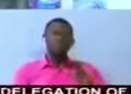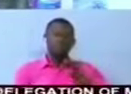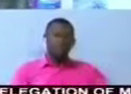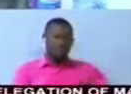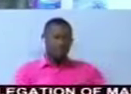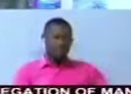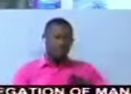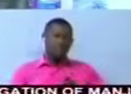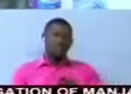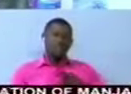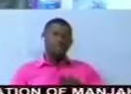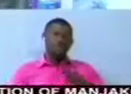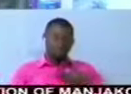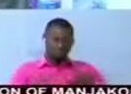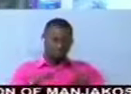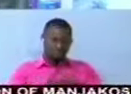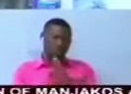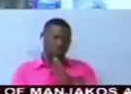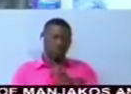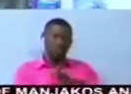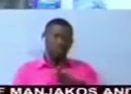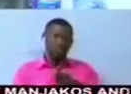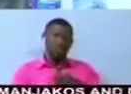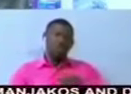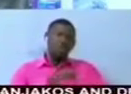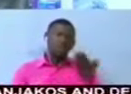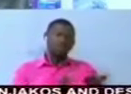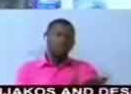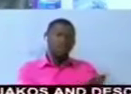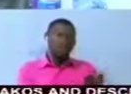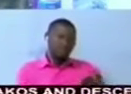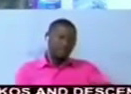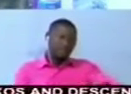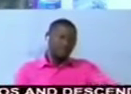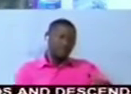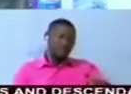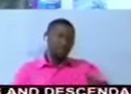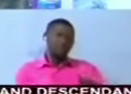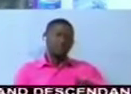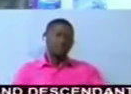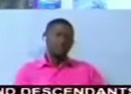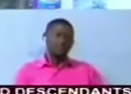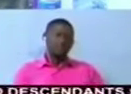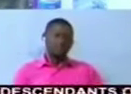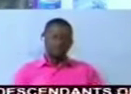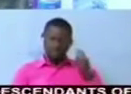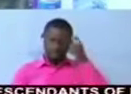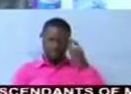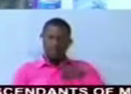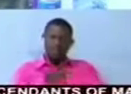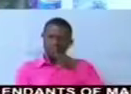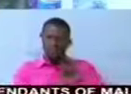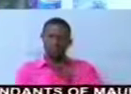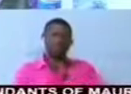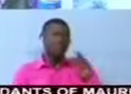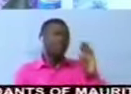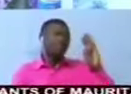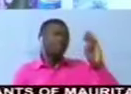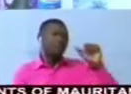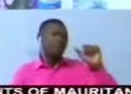in. Cell left. On your left. Bo fu defé na moy Bamba Dinka. That place, I think that is Bamba